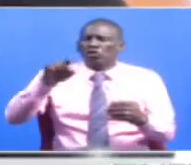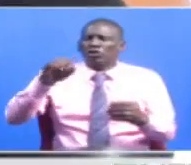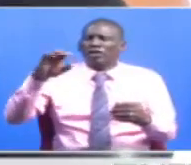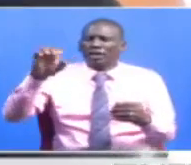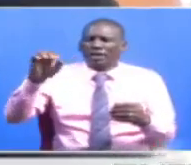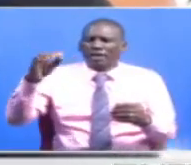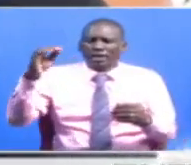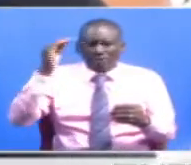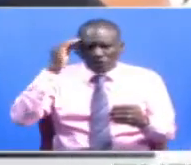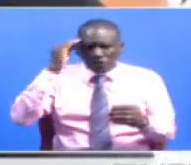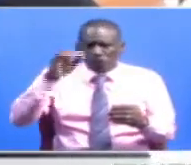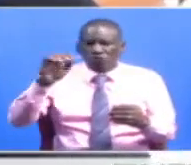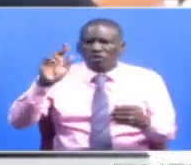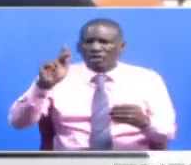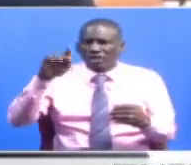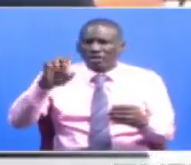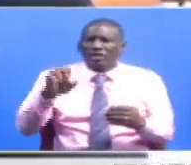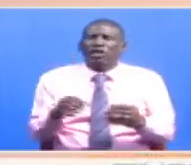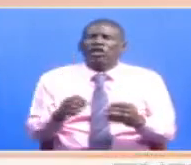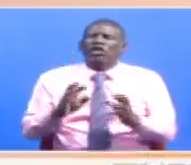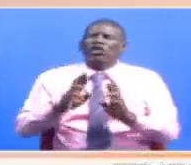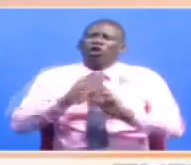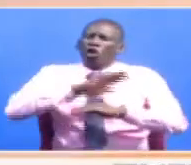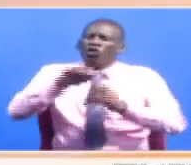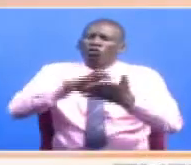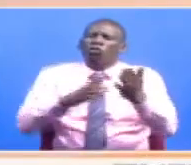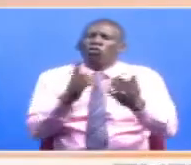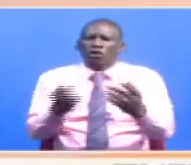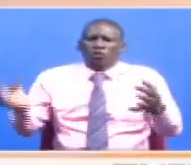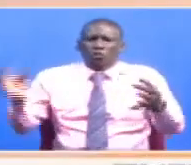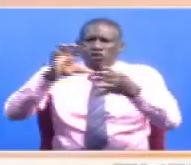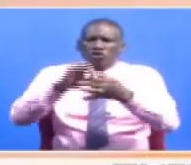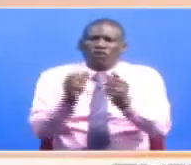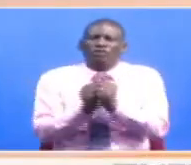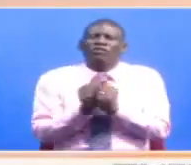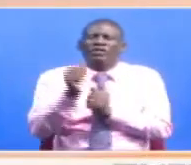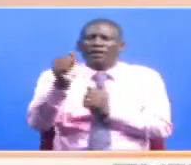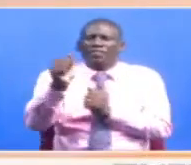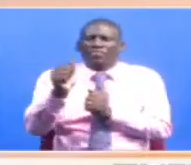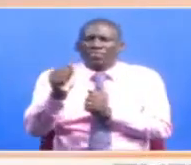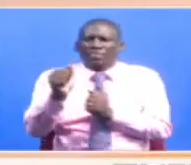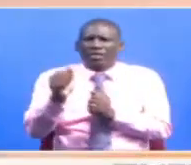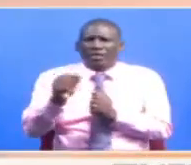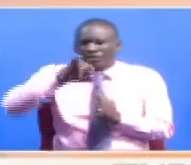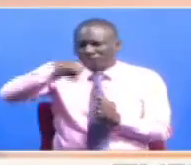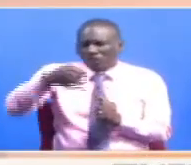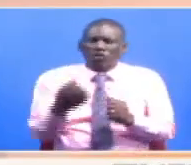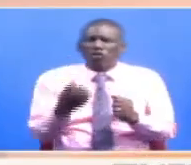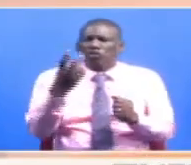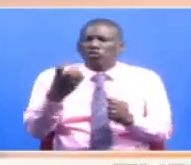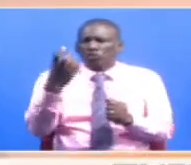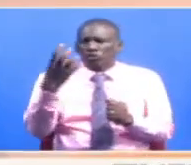www.kemis.education.go.ke. Tarehe ya kuripoti kwa wanafunzi wote wa kidato cha kwanza ni Januari 15 mwaka